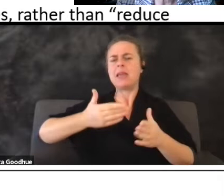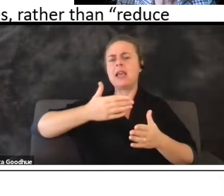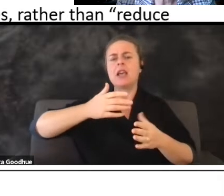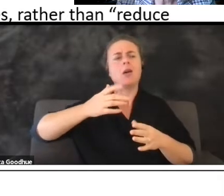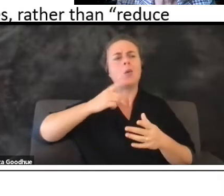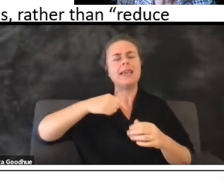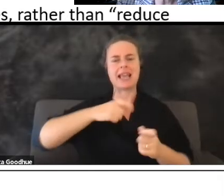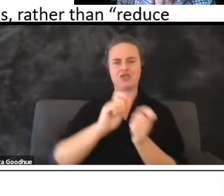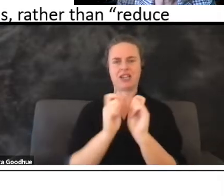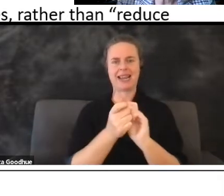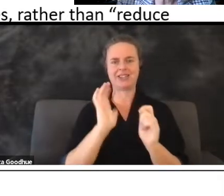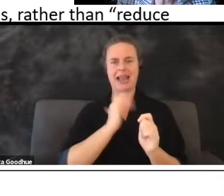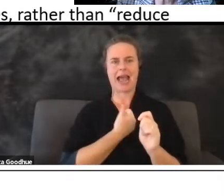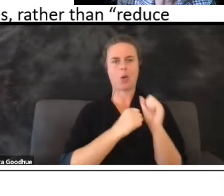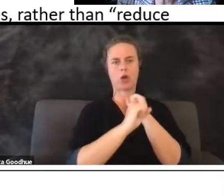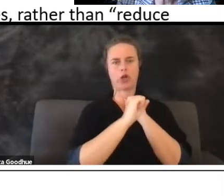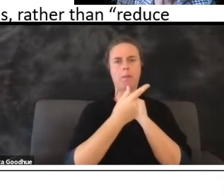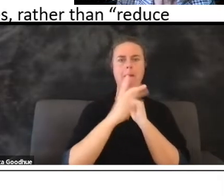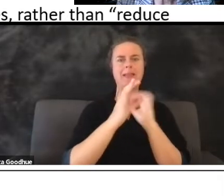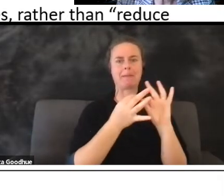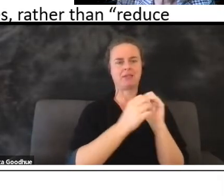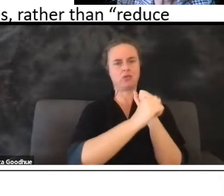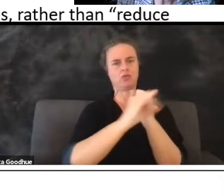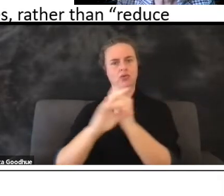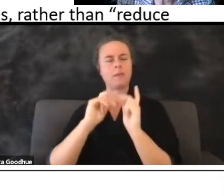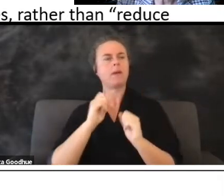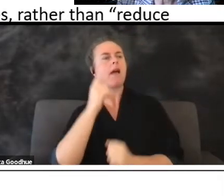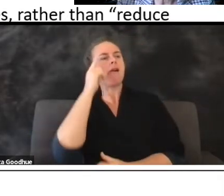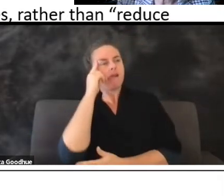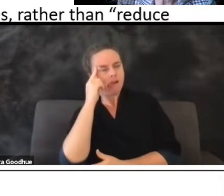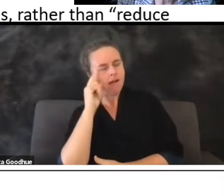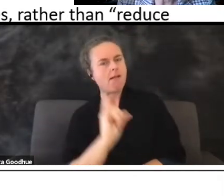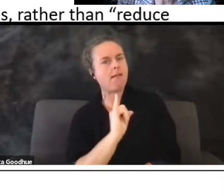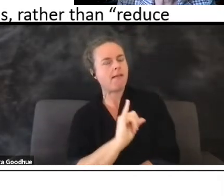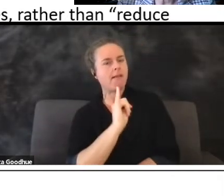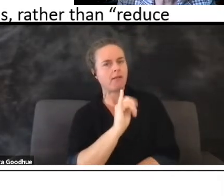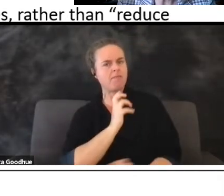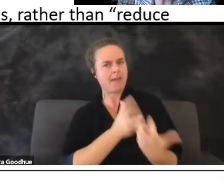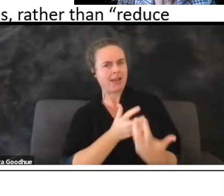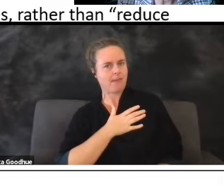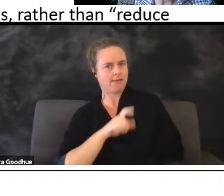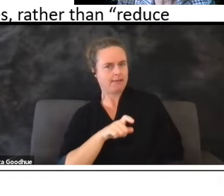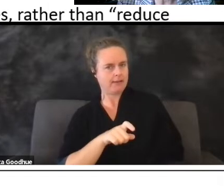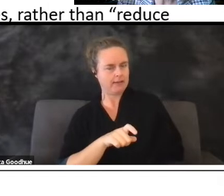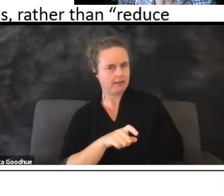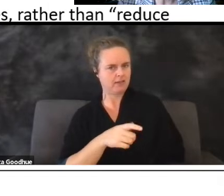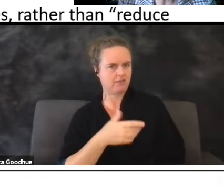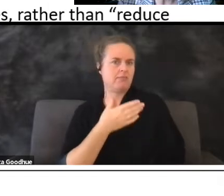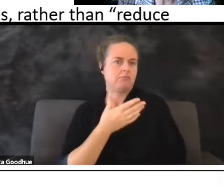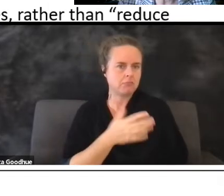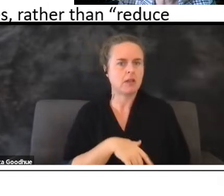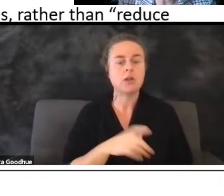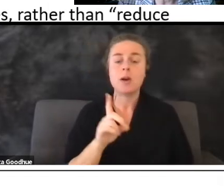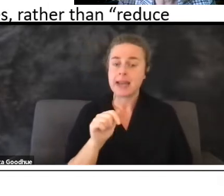Around strategic learning rather than just shared measurement, data is very important, but there's